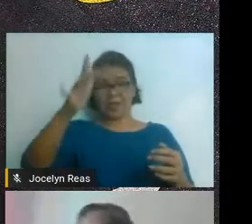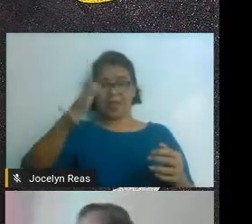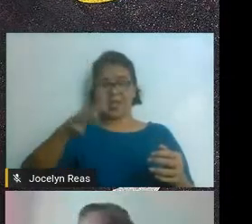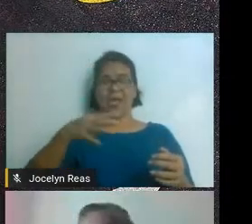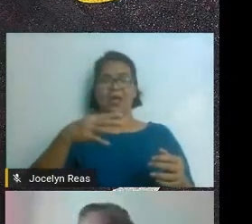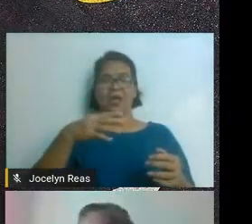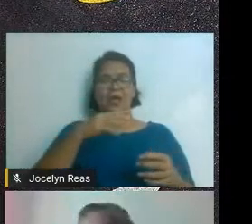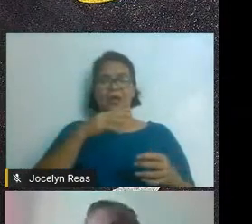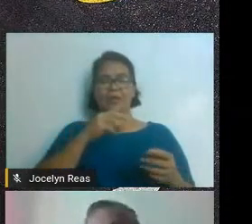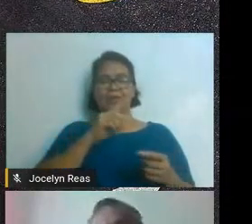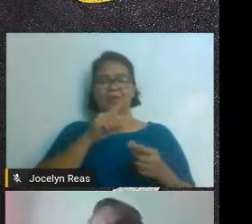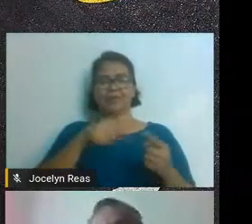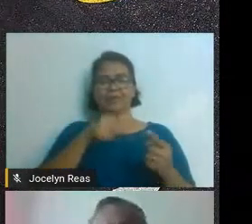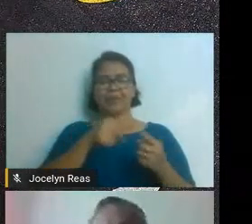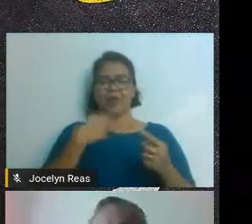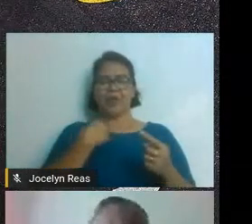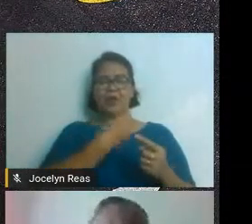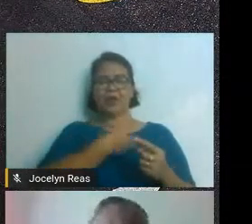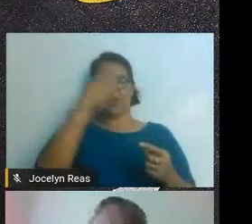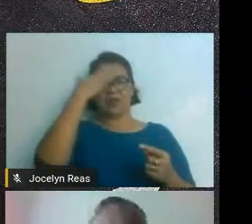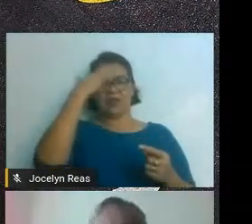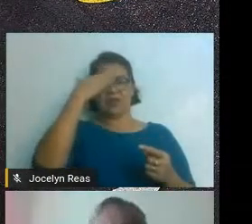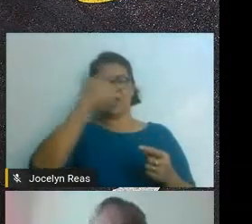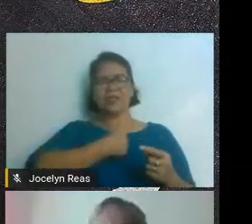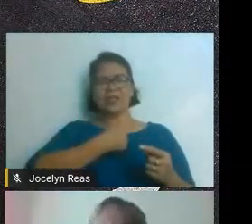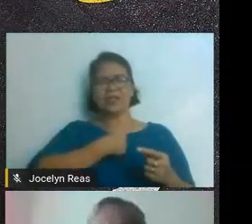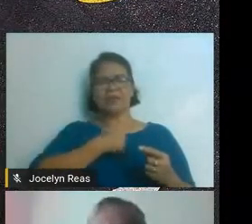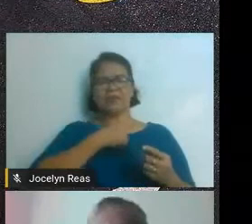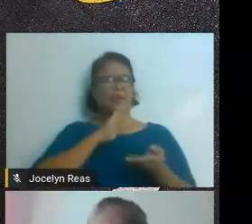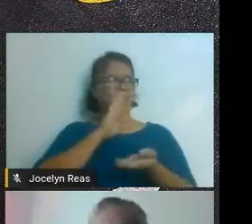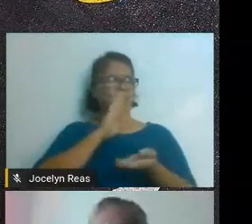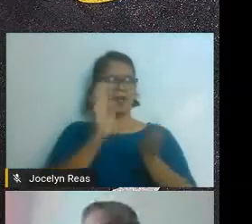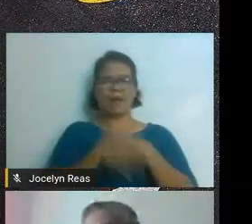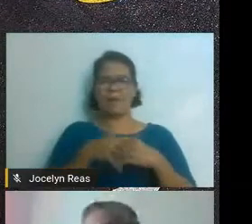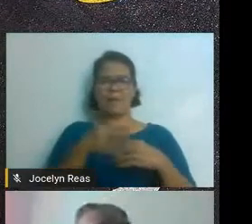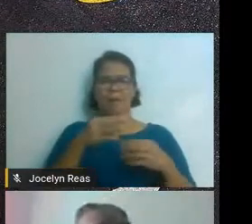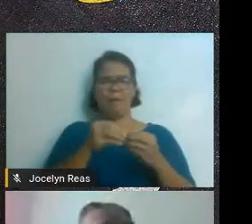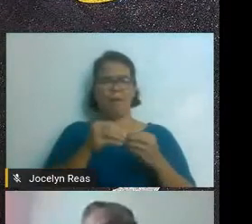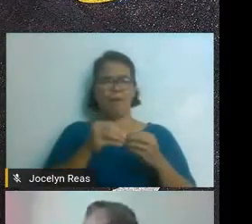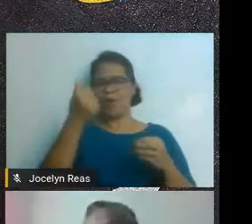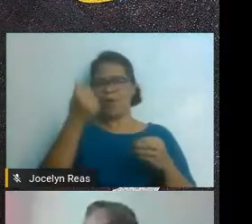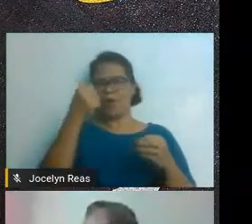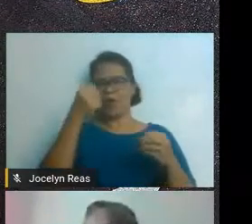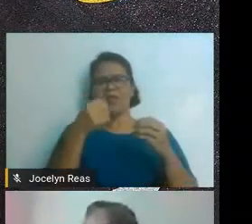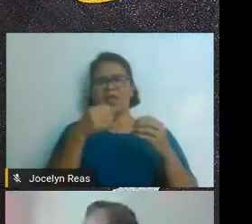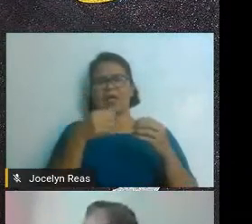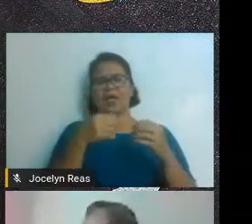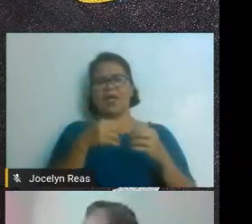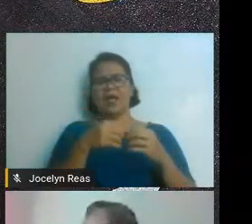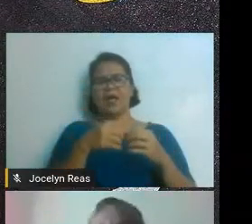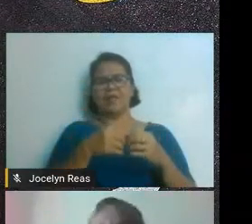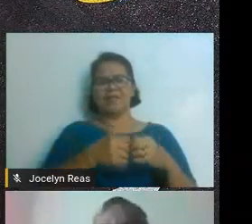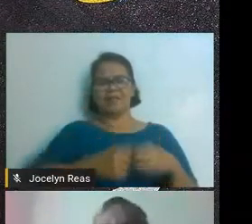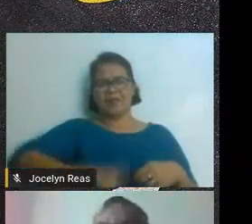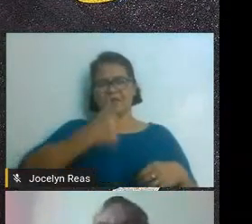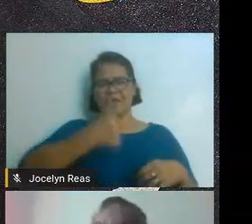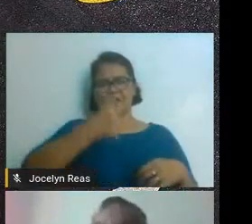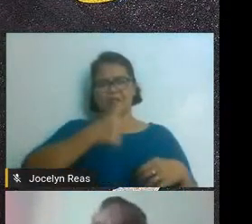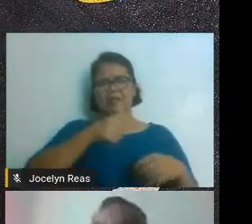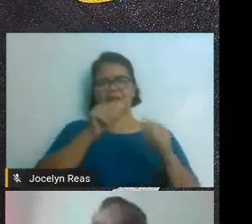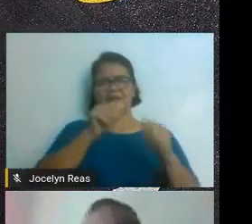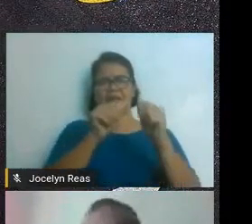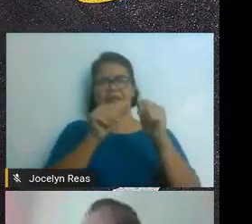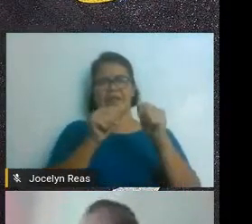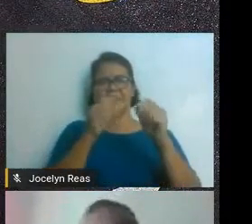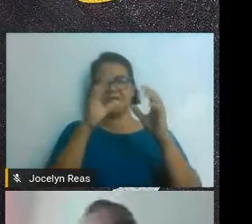authentic as a human being. The other intelligence for me that is also important that a leader should have is being